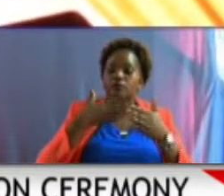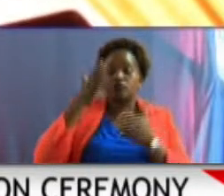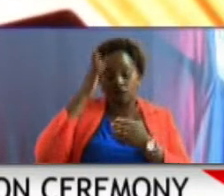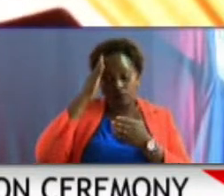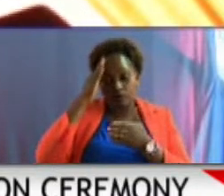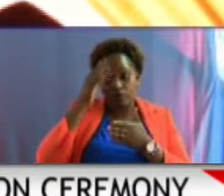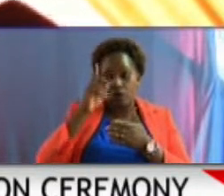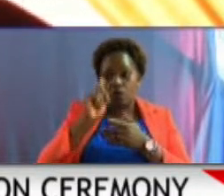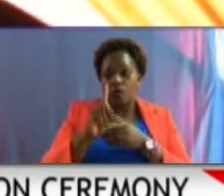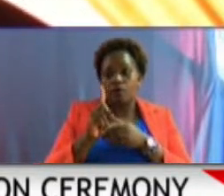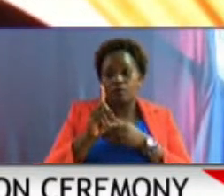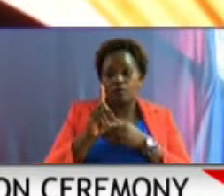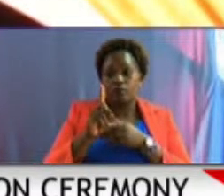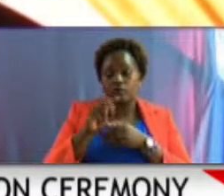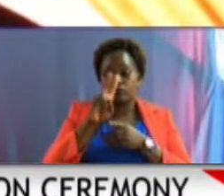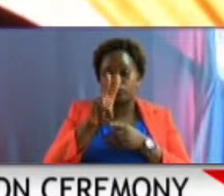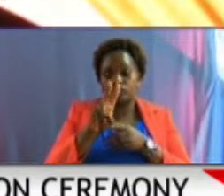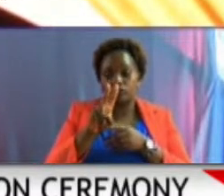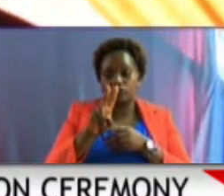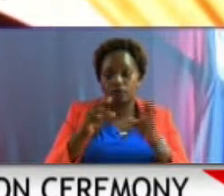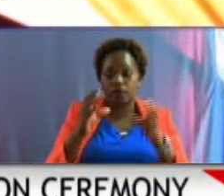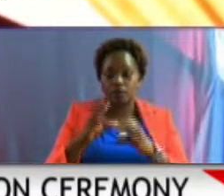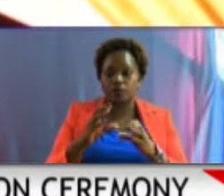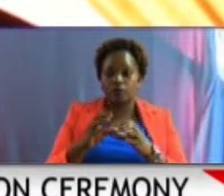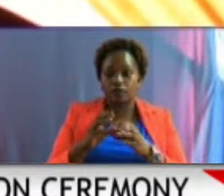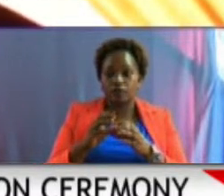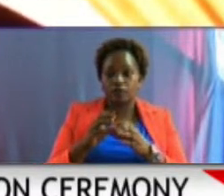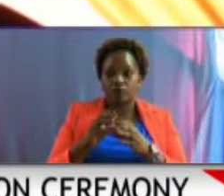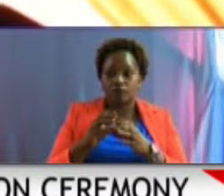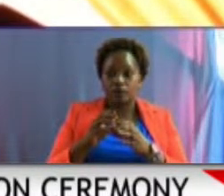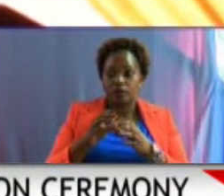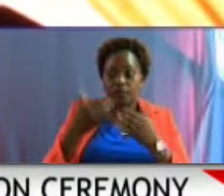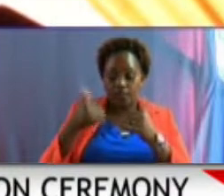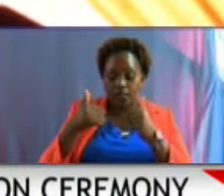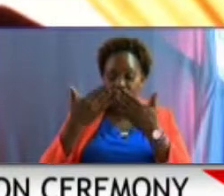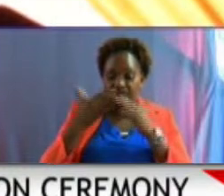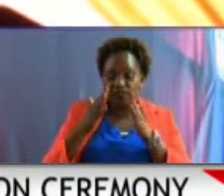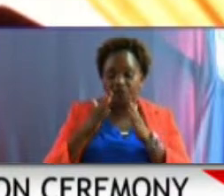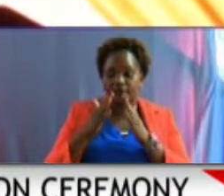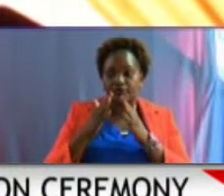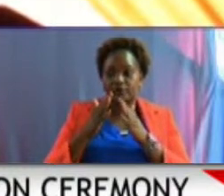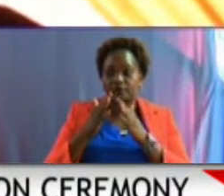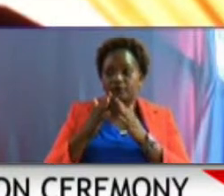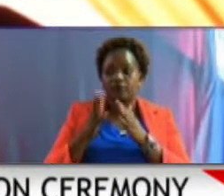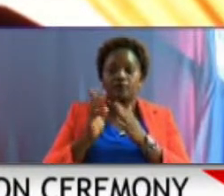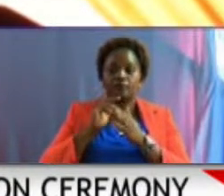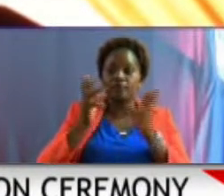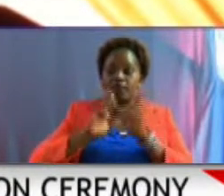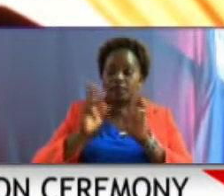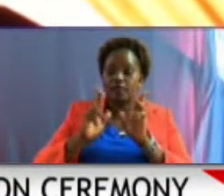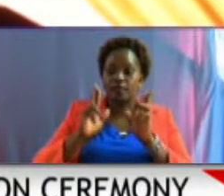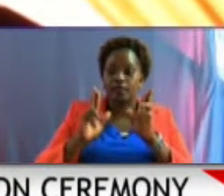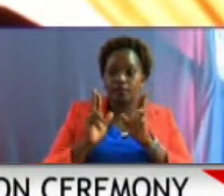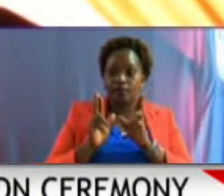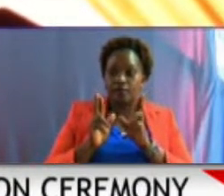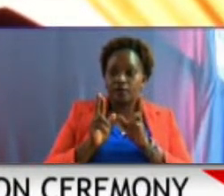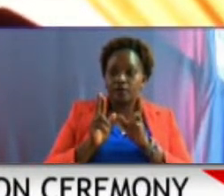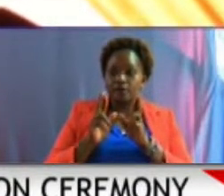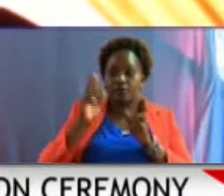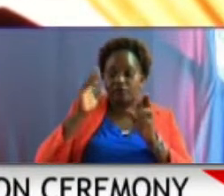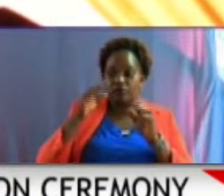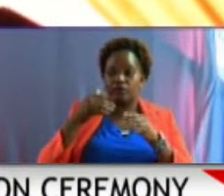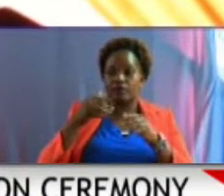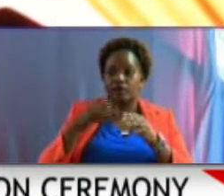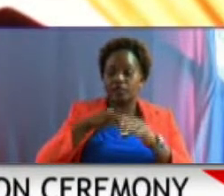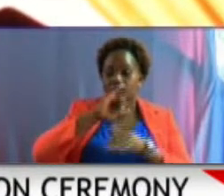that one of the 2 hostels being constructed is almost complete and should be ready for